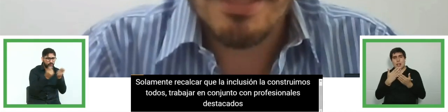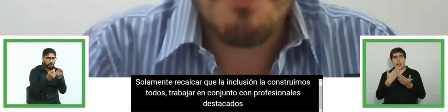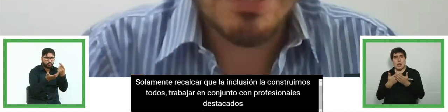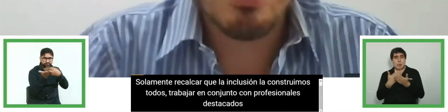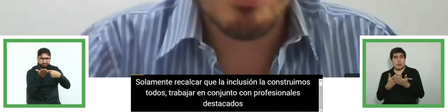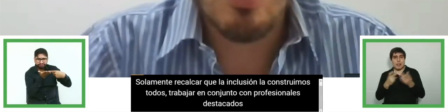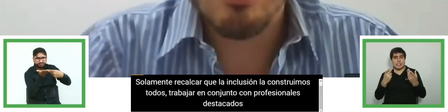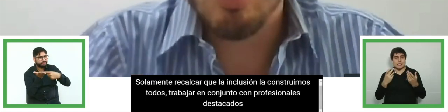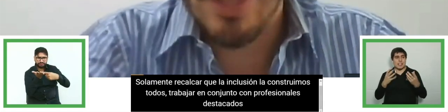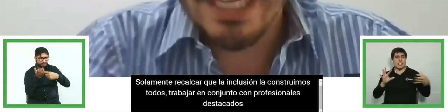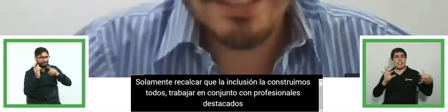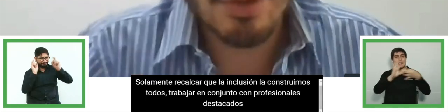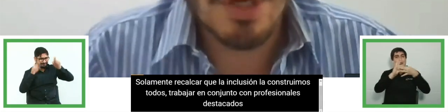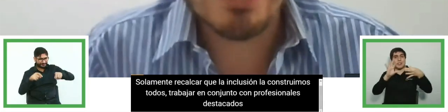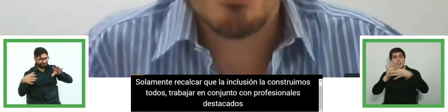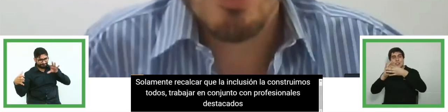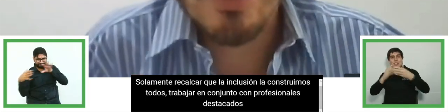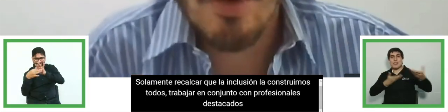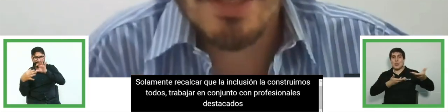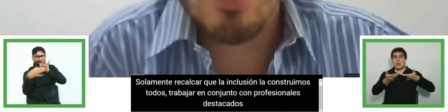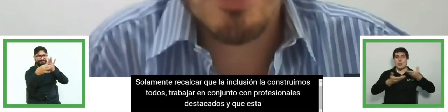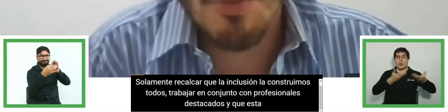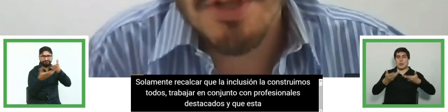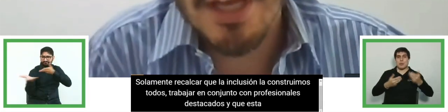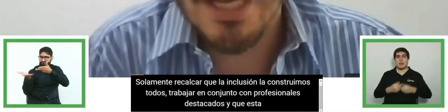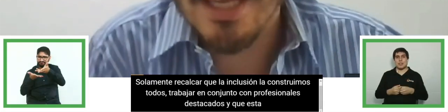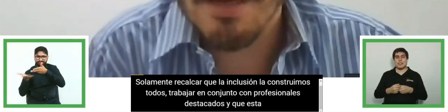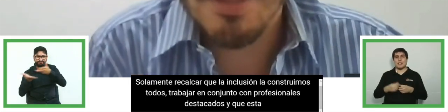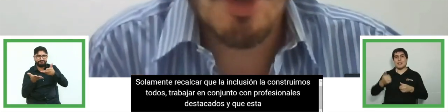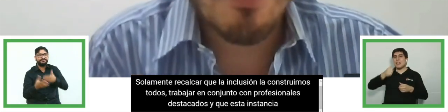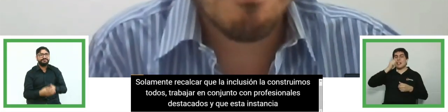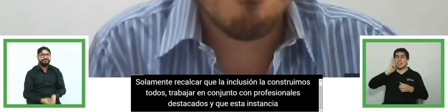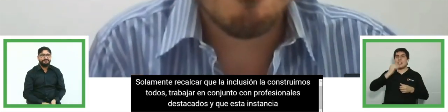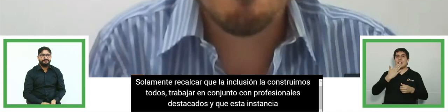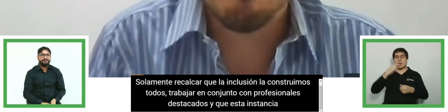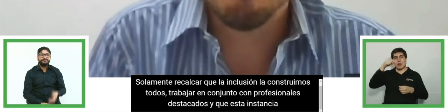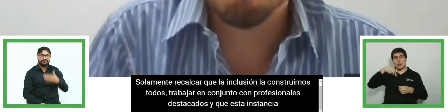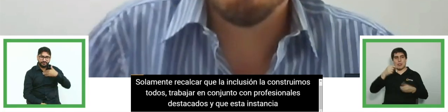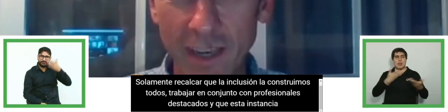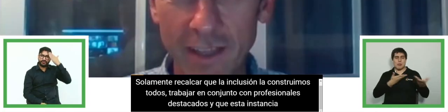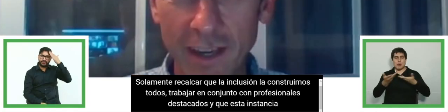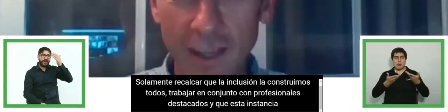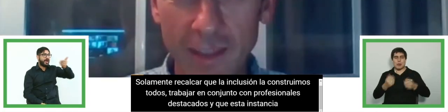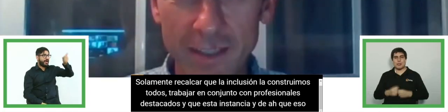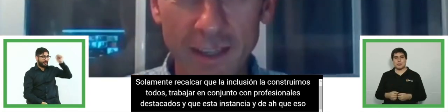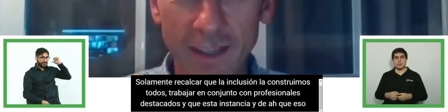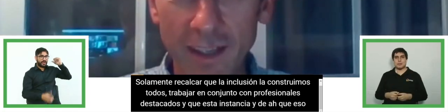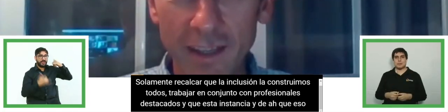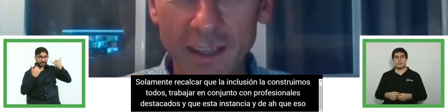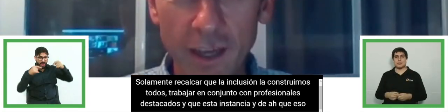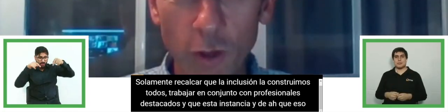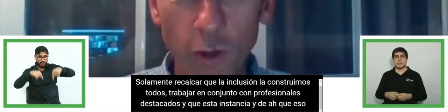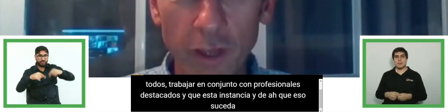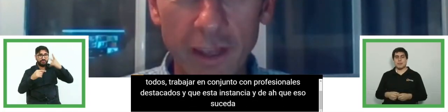sessions that have been developed in Zero Project yesterday and today. Thank you. Diego, Kyle.